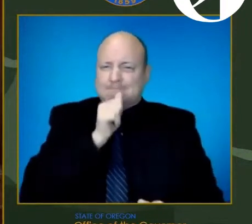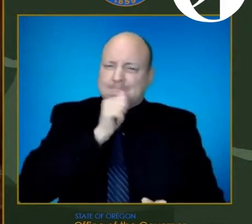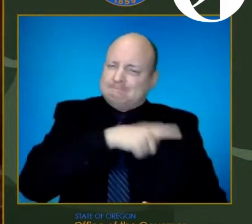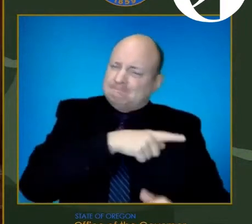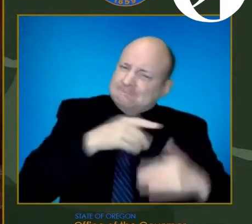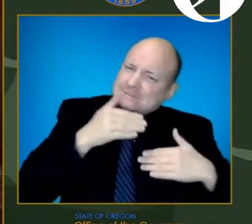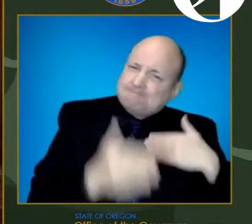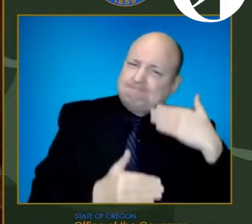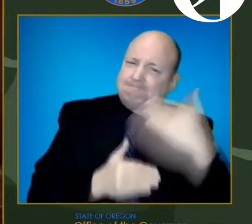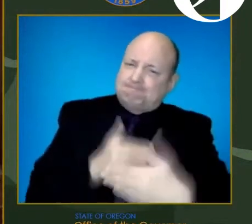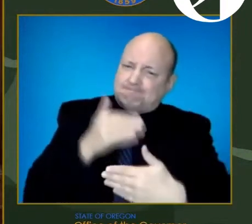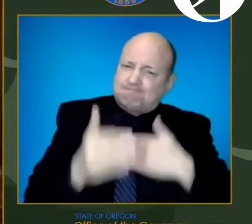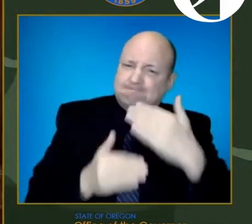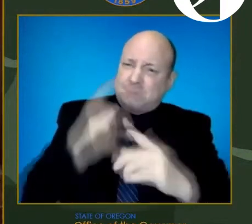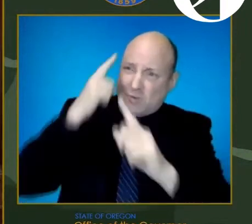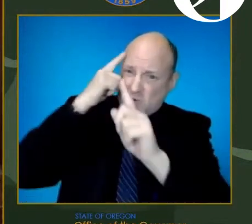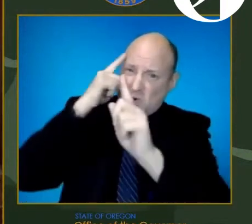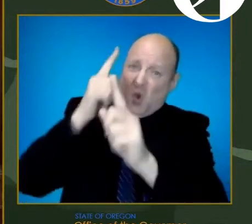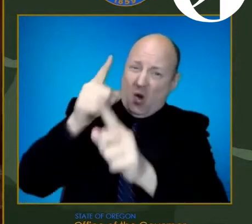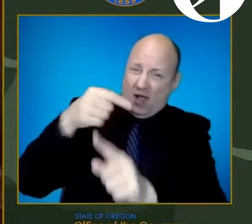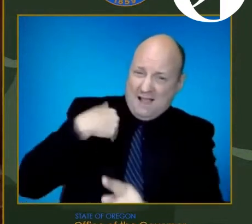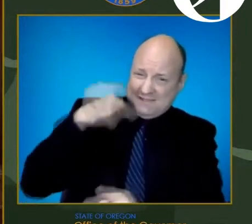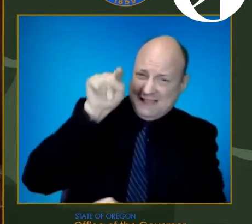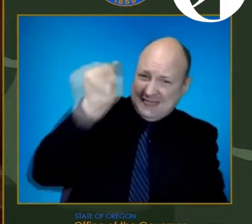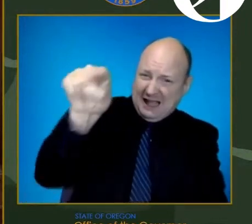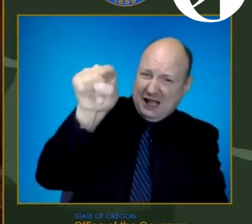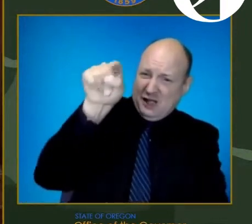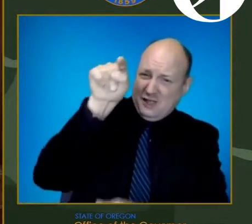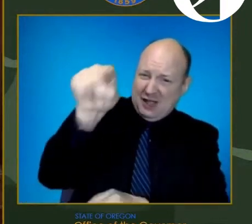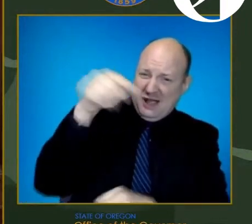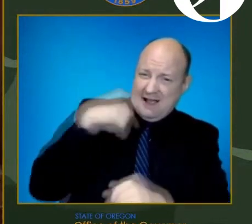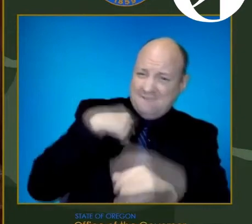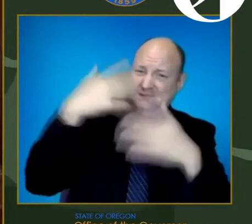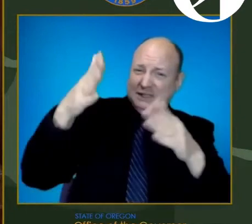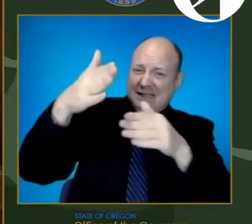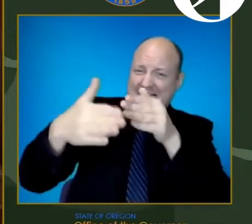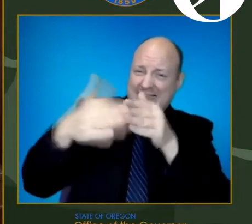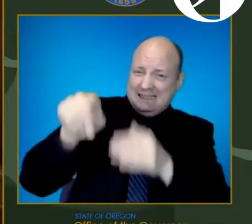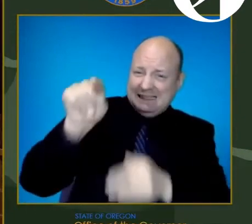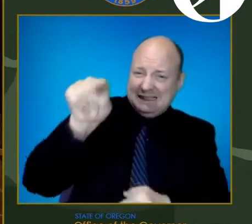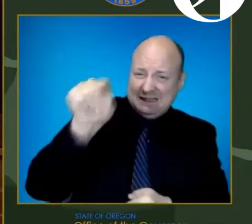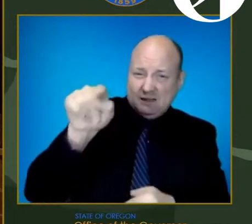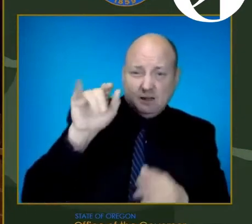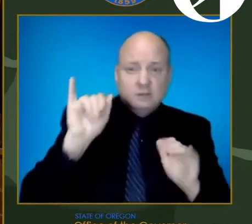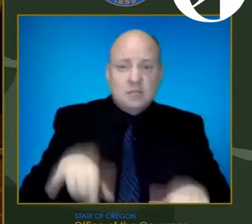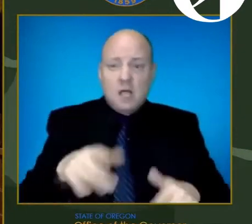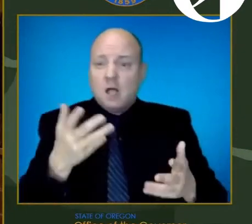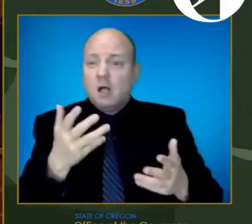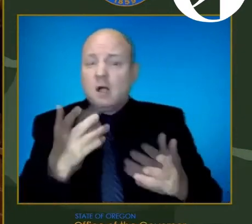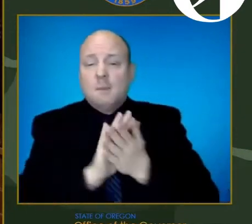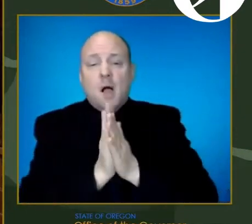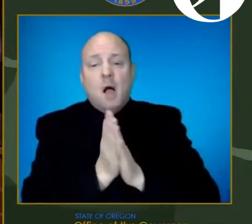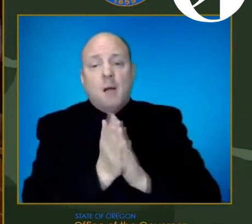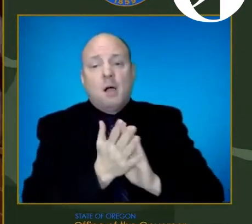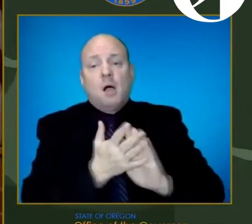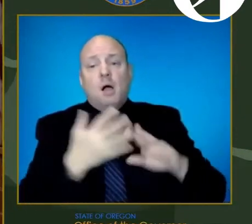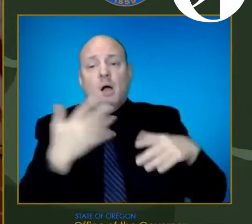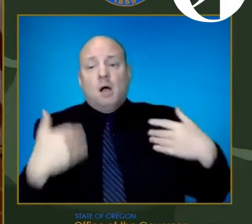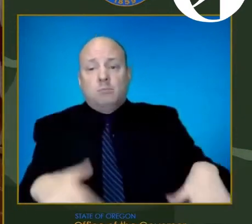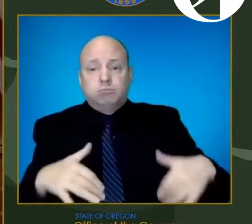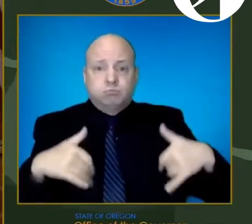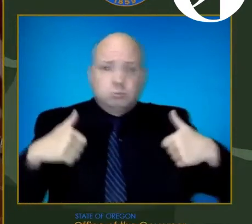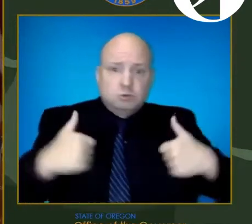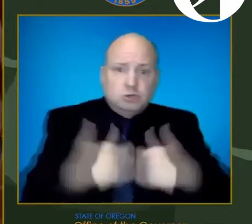line, the final stretch can be the most challenging of all. As vaccines arrived in